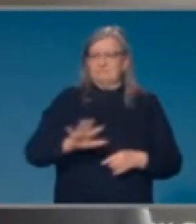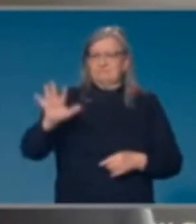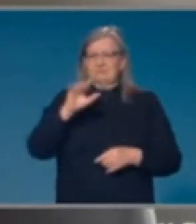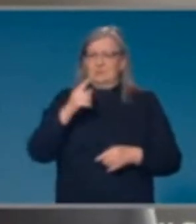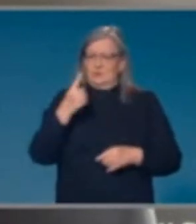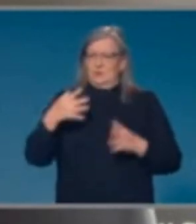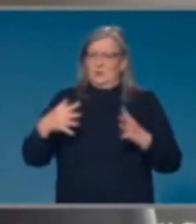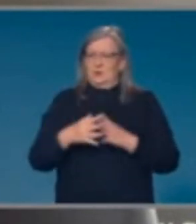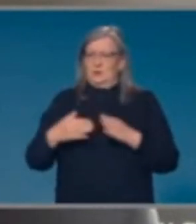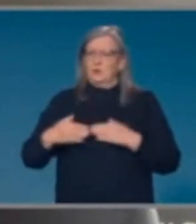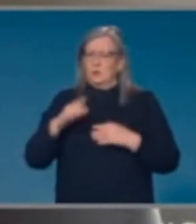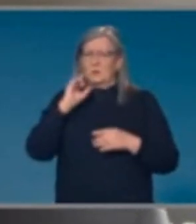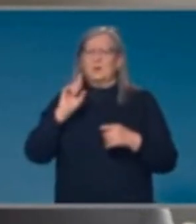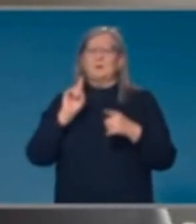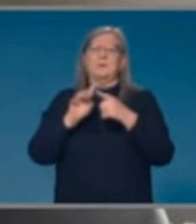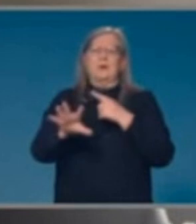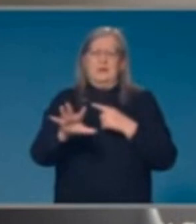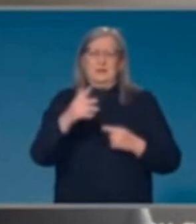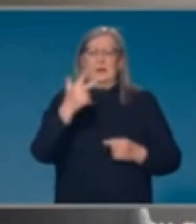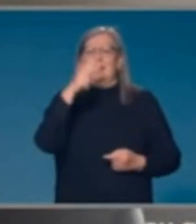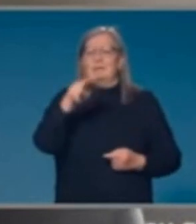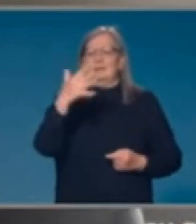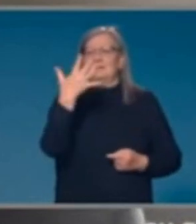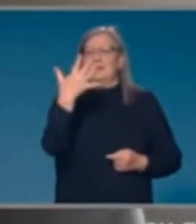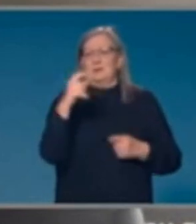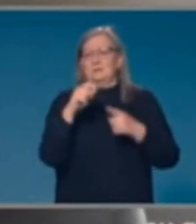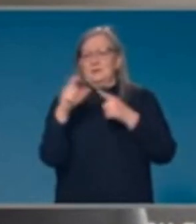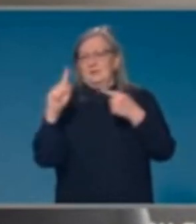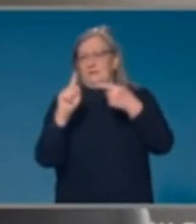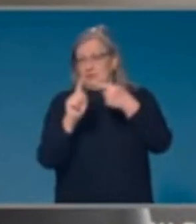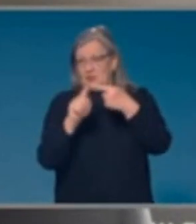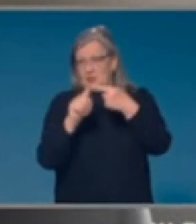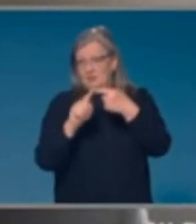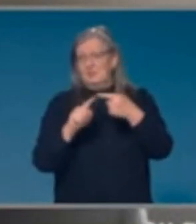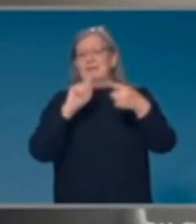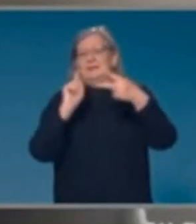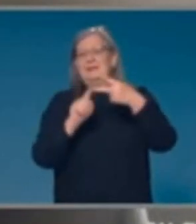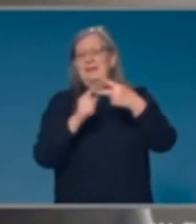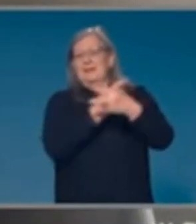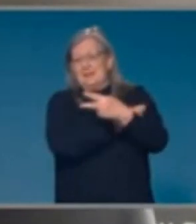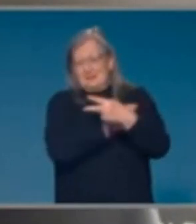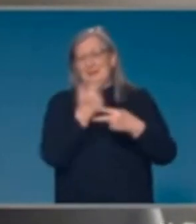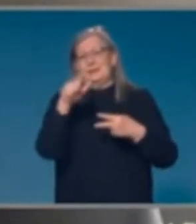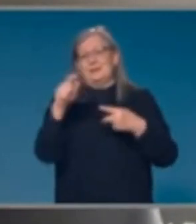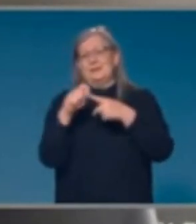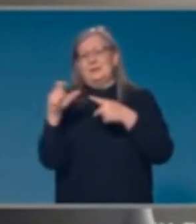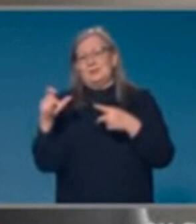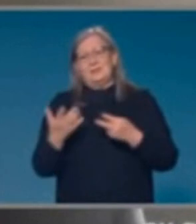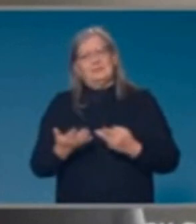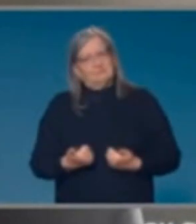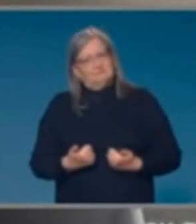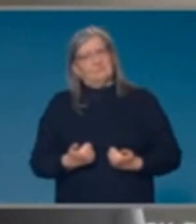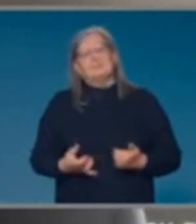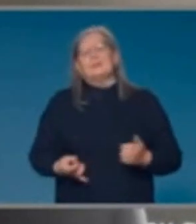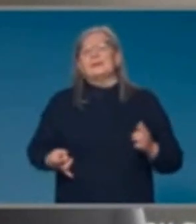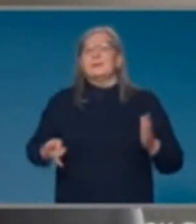pass 85% first and 70% second doses, a very critical part of